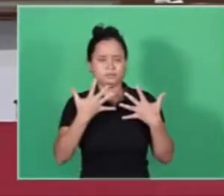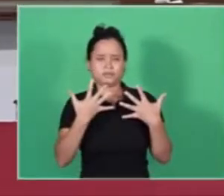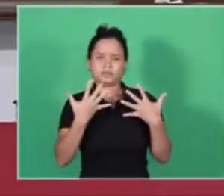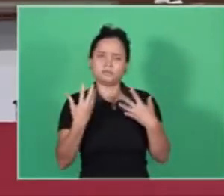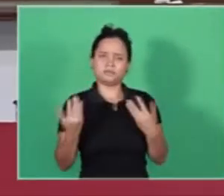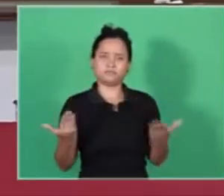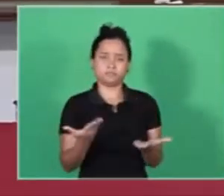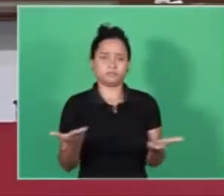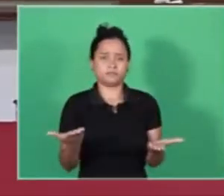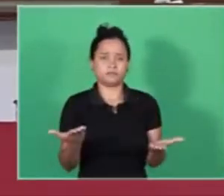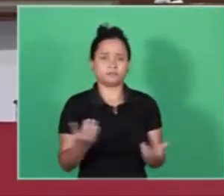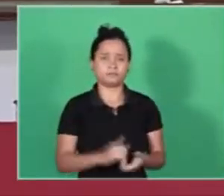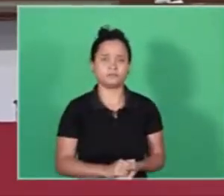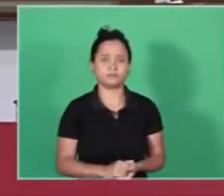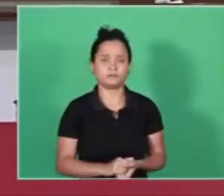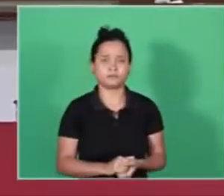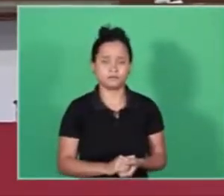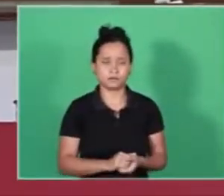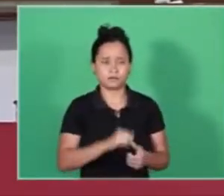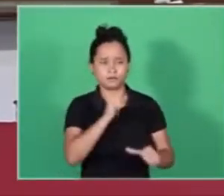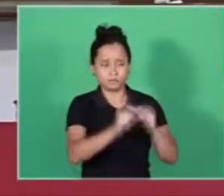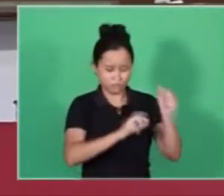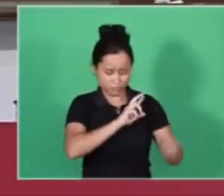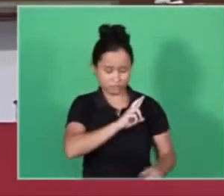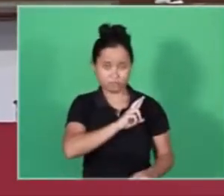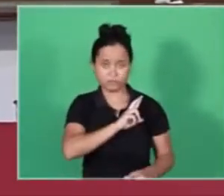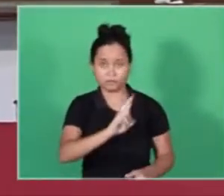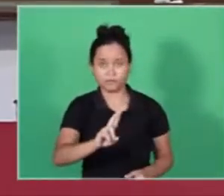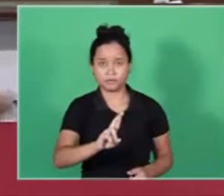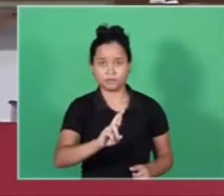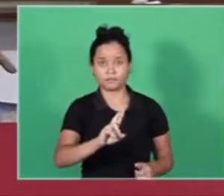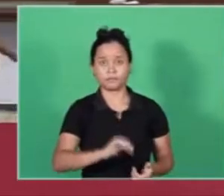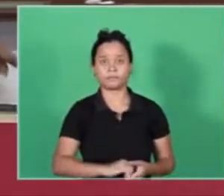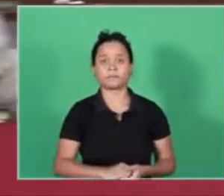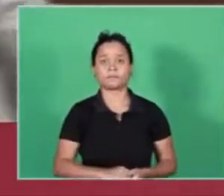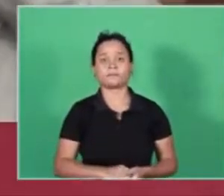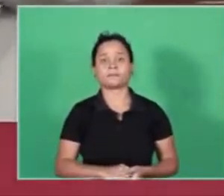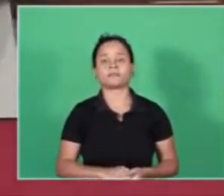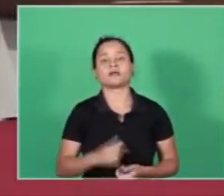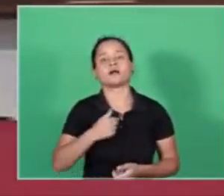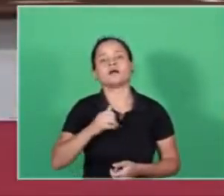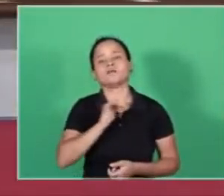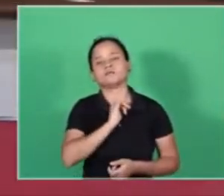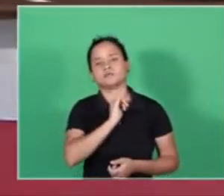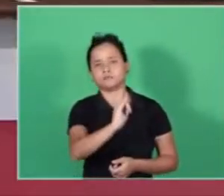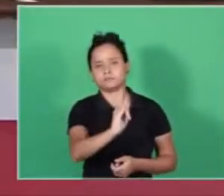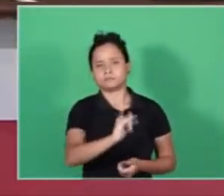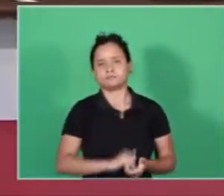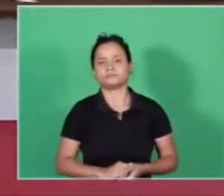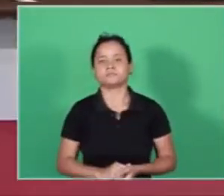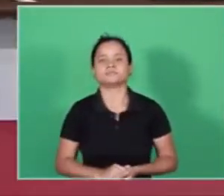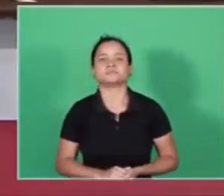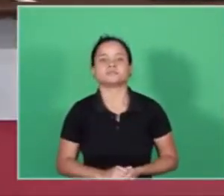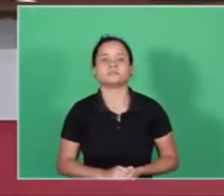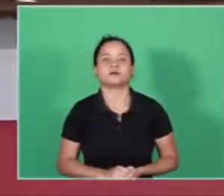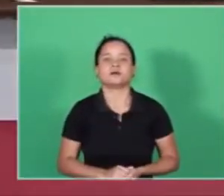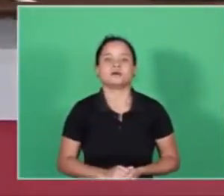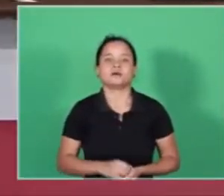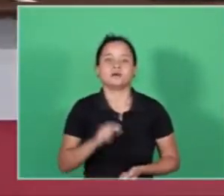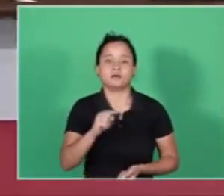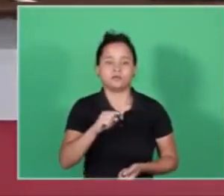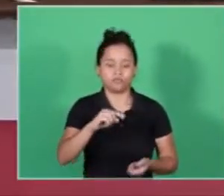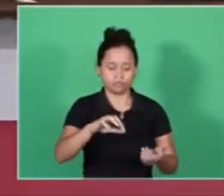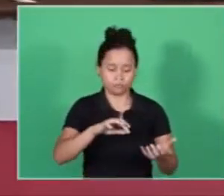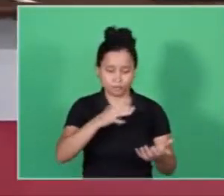Everyone was afraid. After the Reformation, there was the post-reformers, and here was